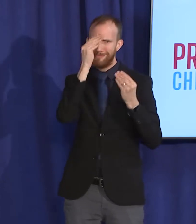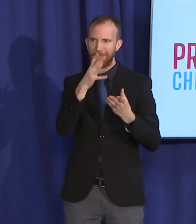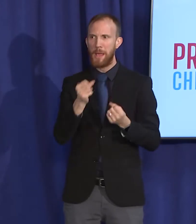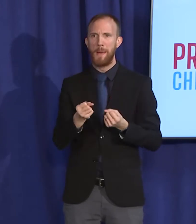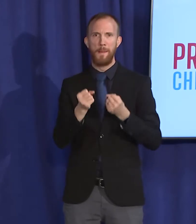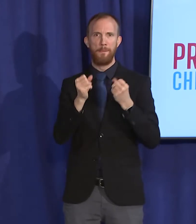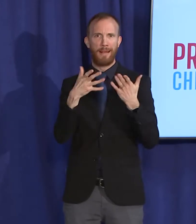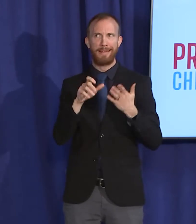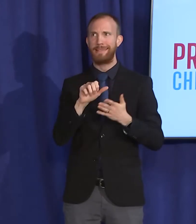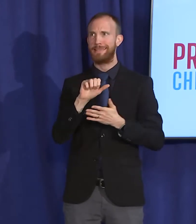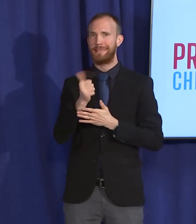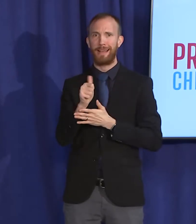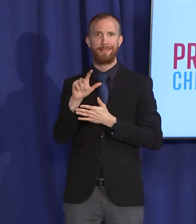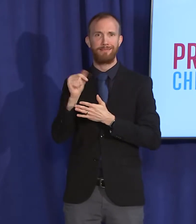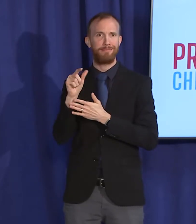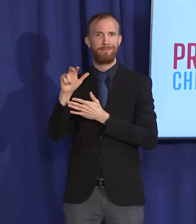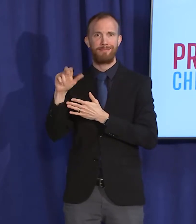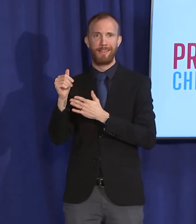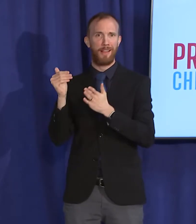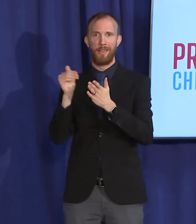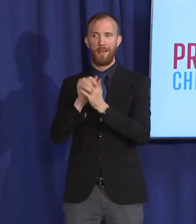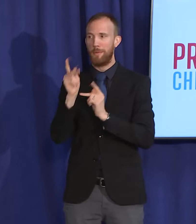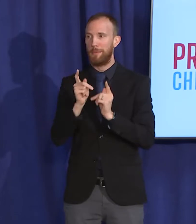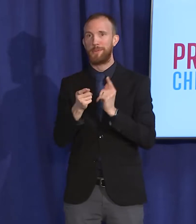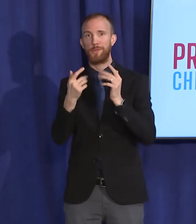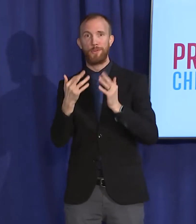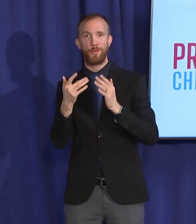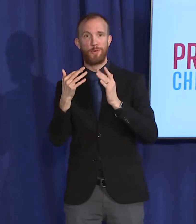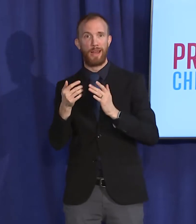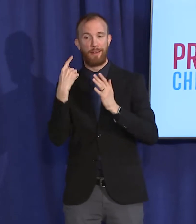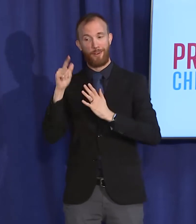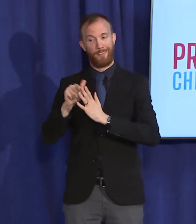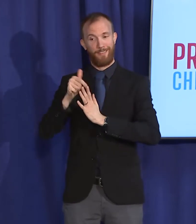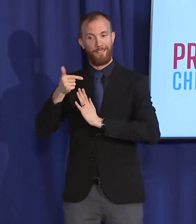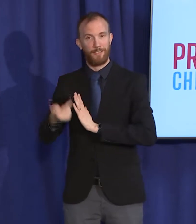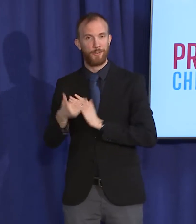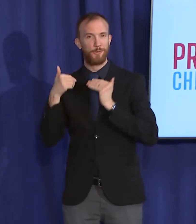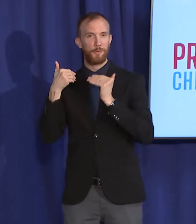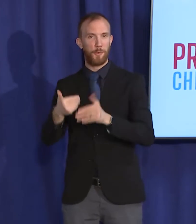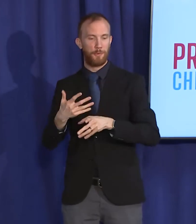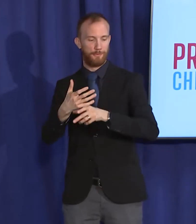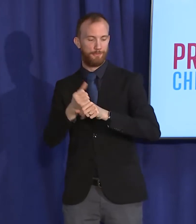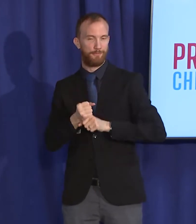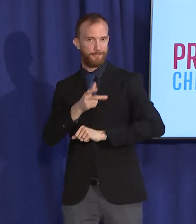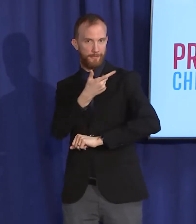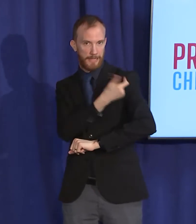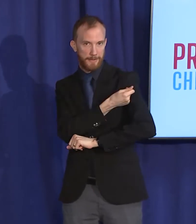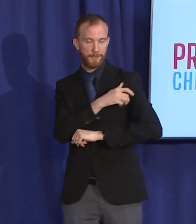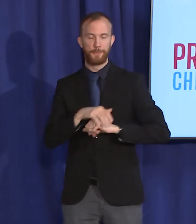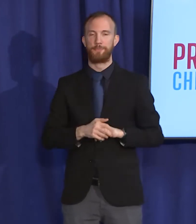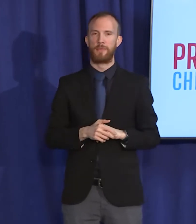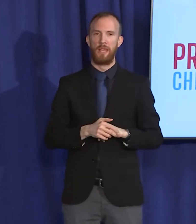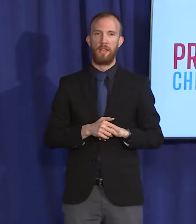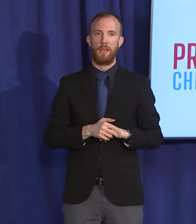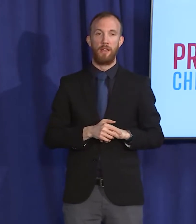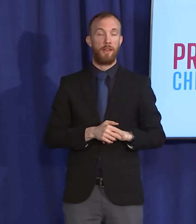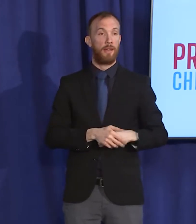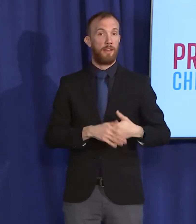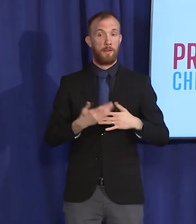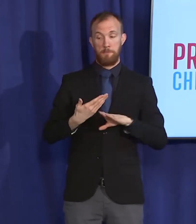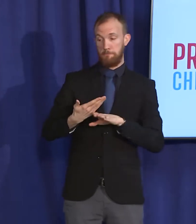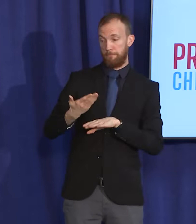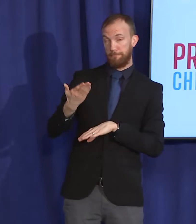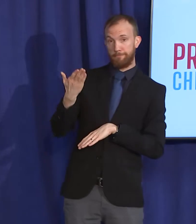turn to get the life-saving COVID-19 vaccine. Since the arrival of these life-saving